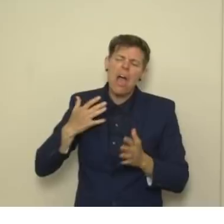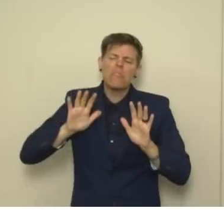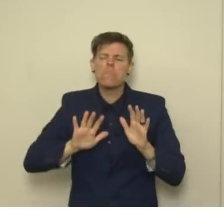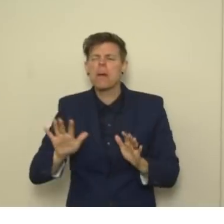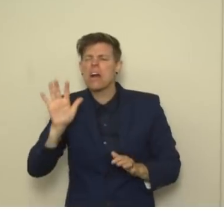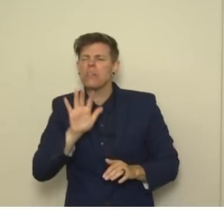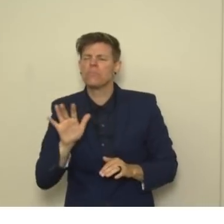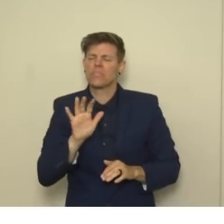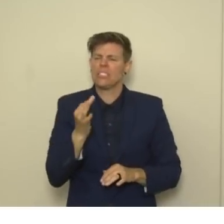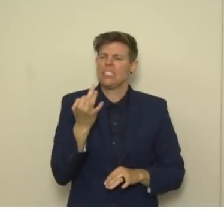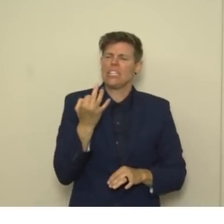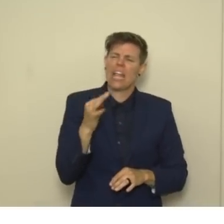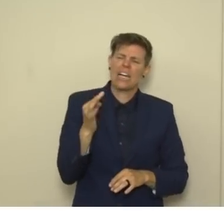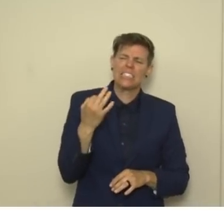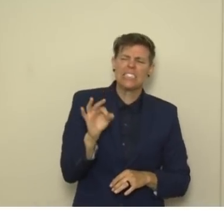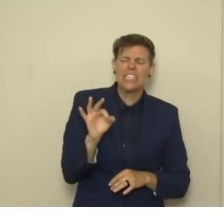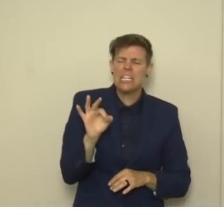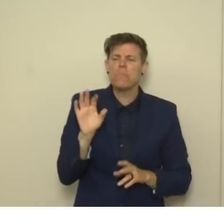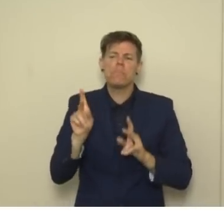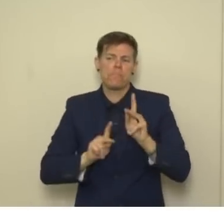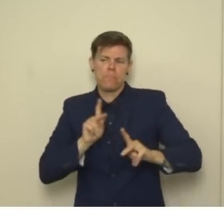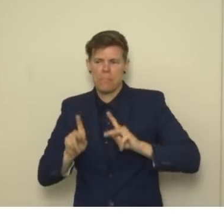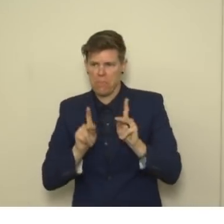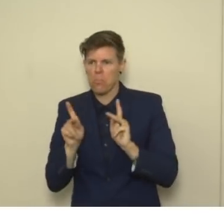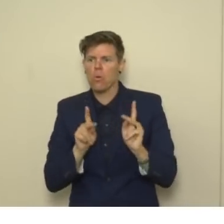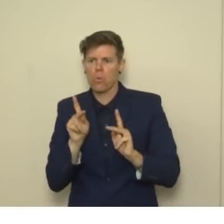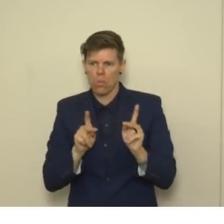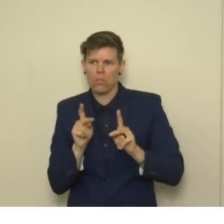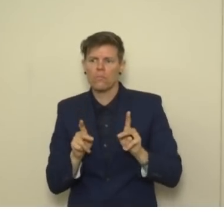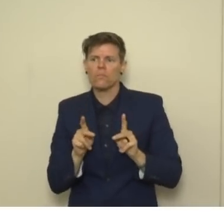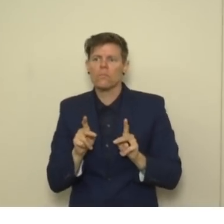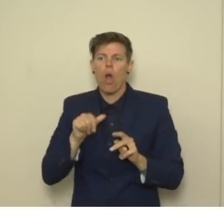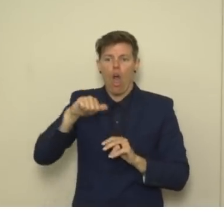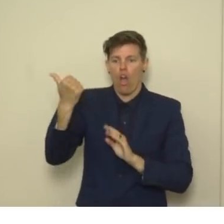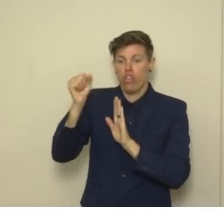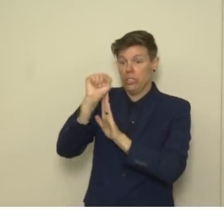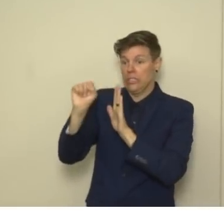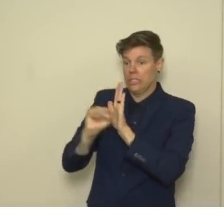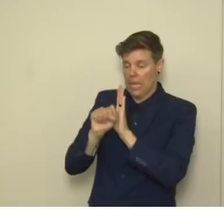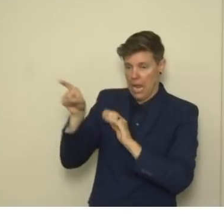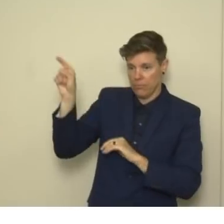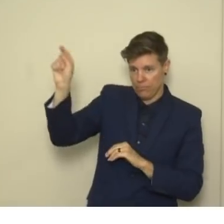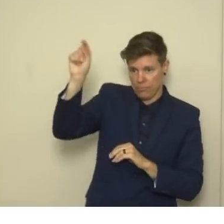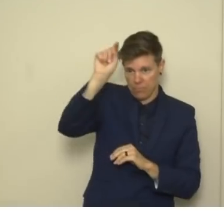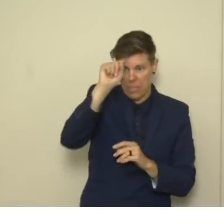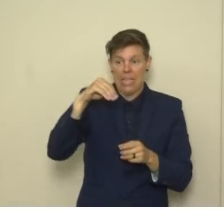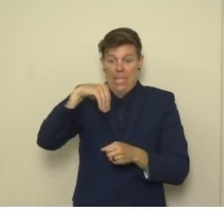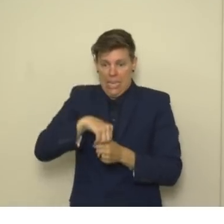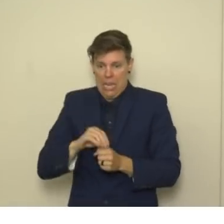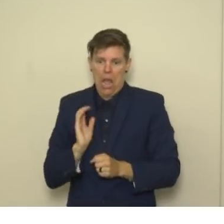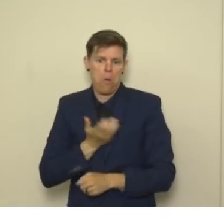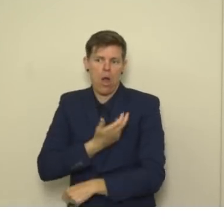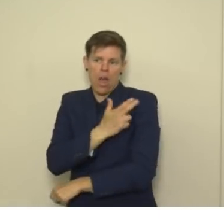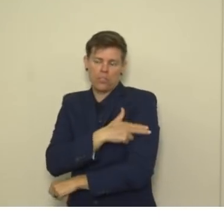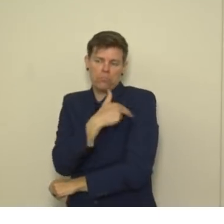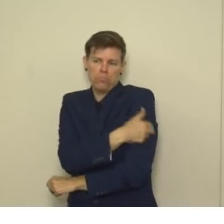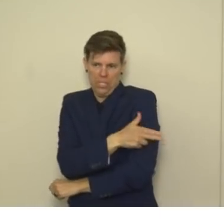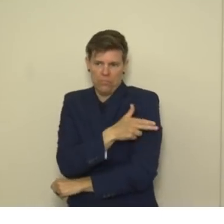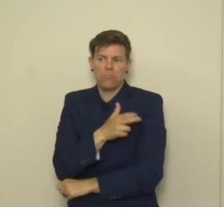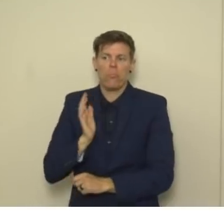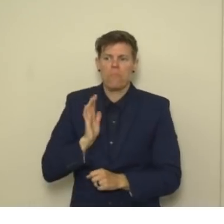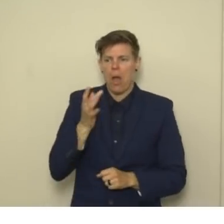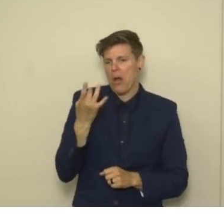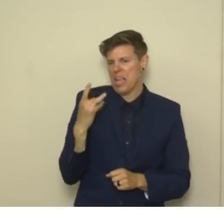people from other states in New Mexico hospitals, and there are 18 people from New Mexico in